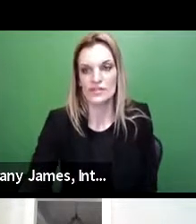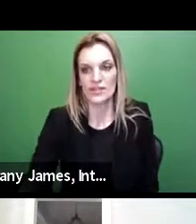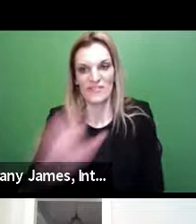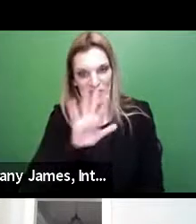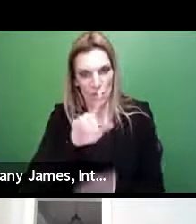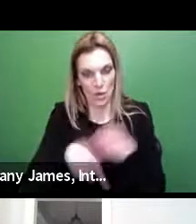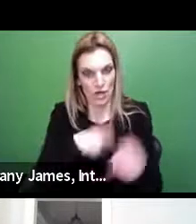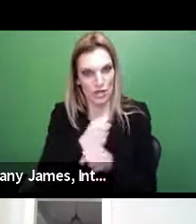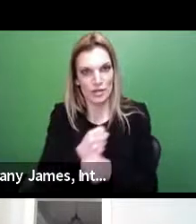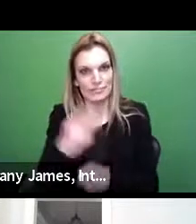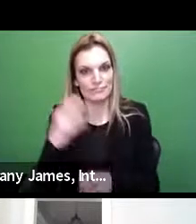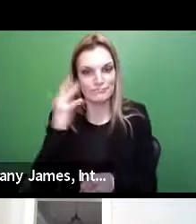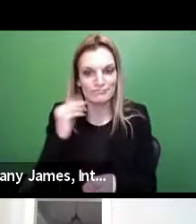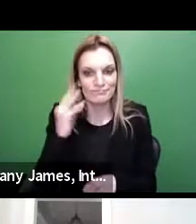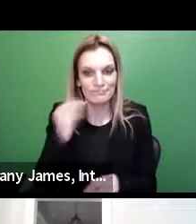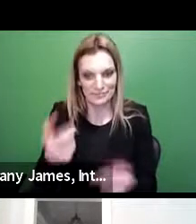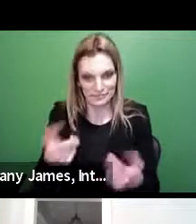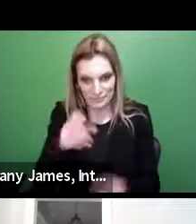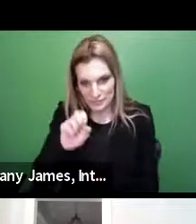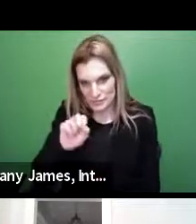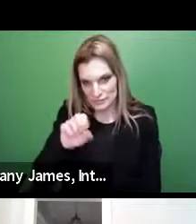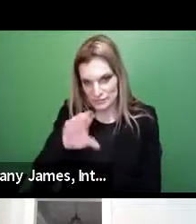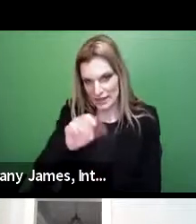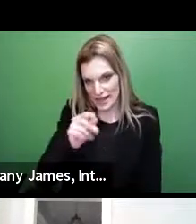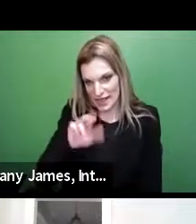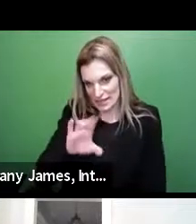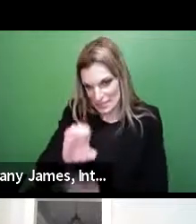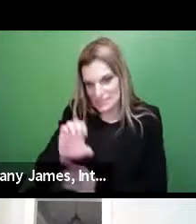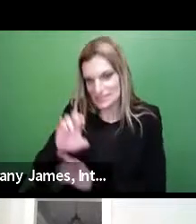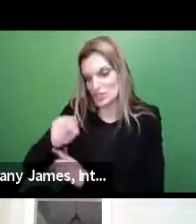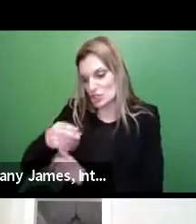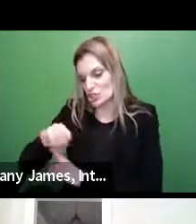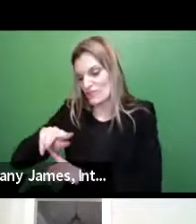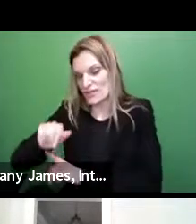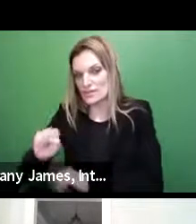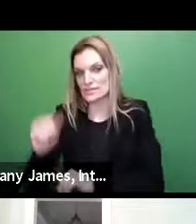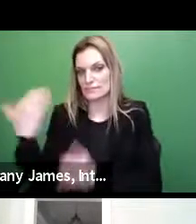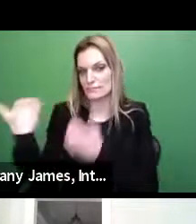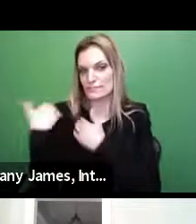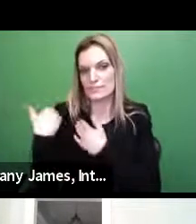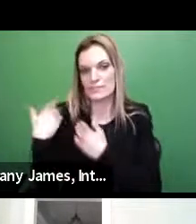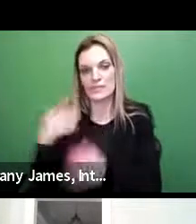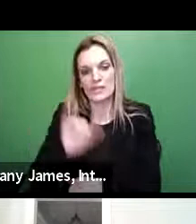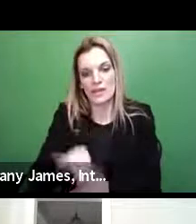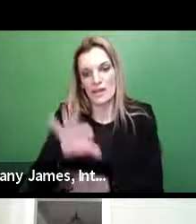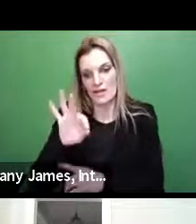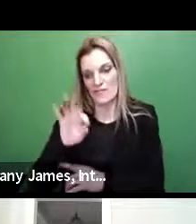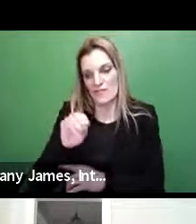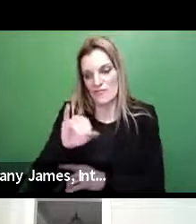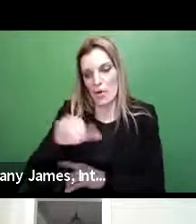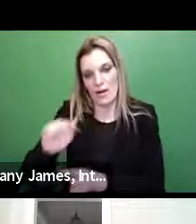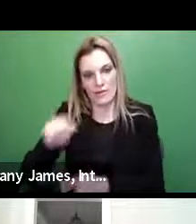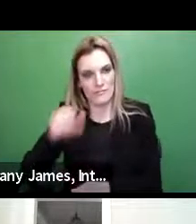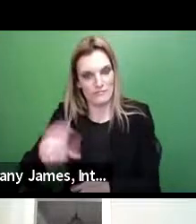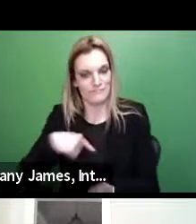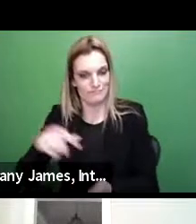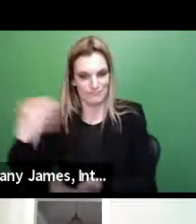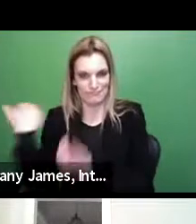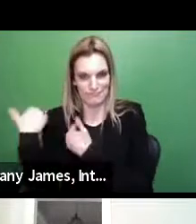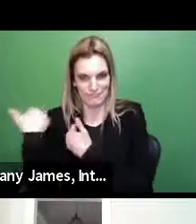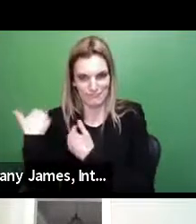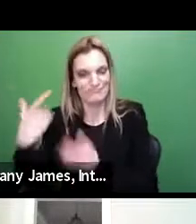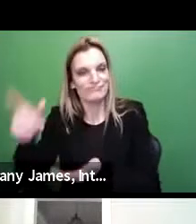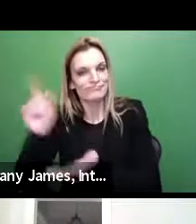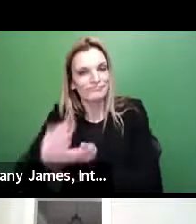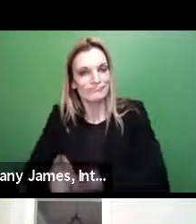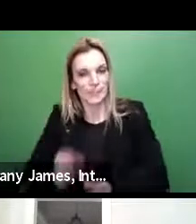Michigan. Candace served as the FOIA coordinator for many years, and we send Candace our best and wish her a happy retirement. Finally,